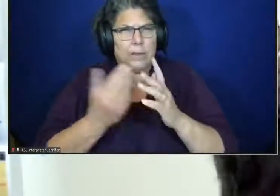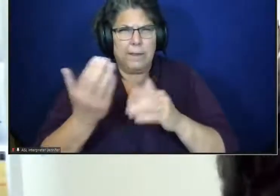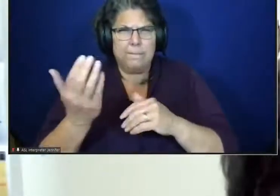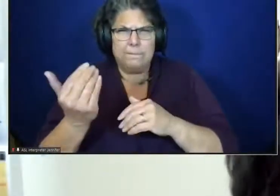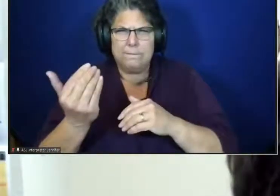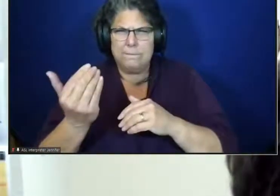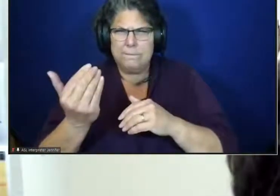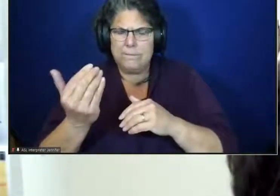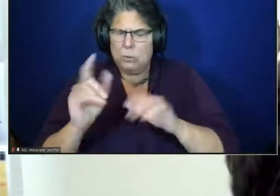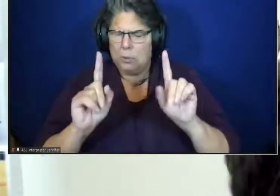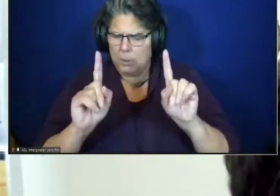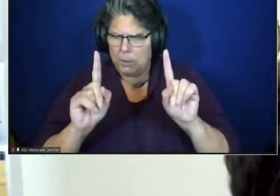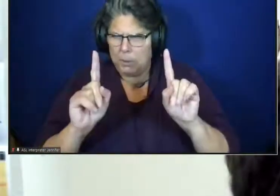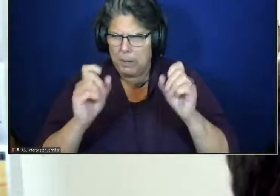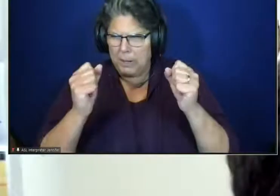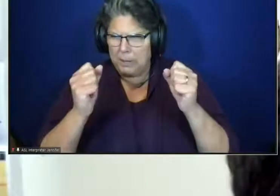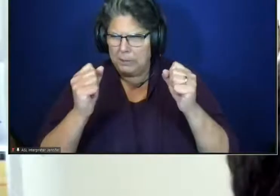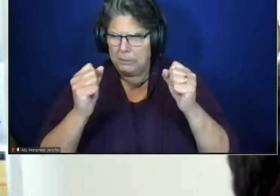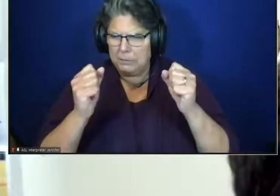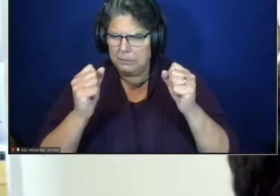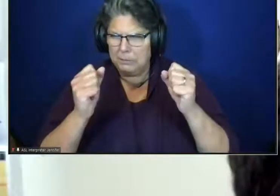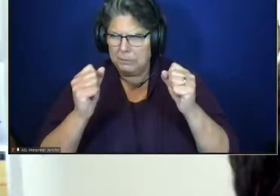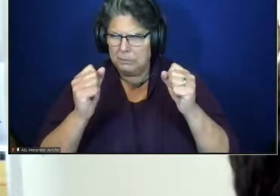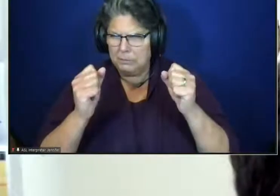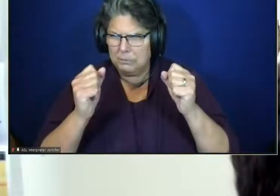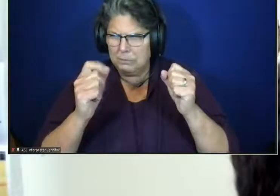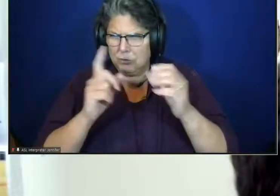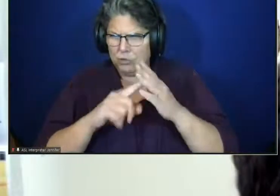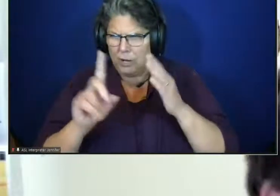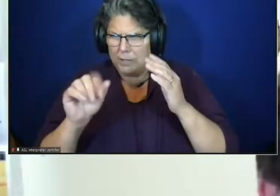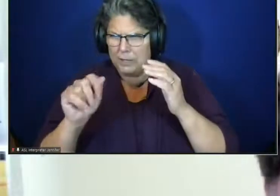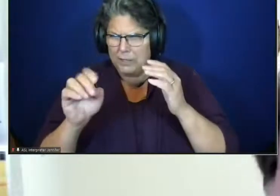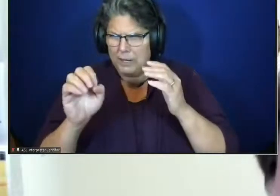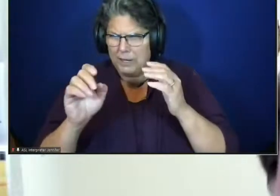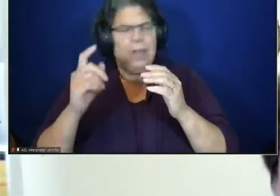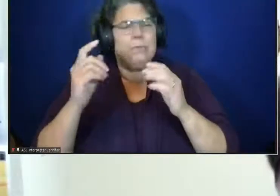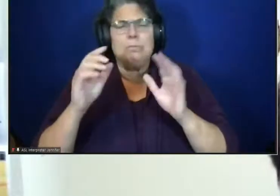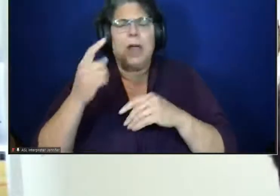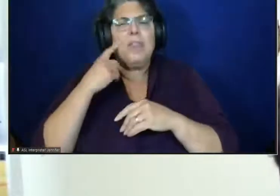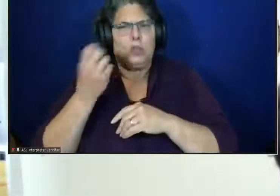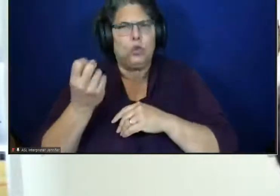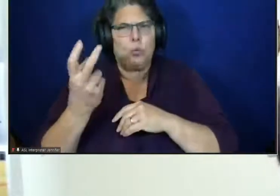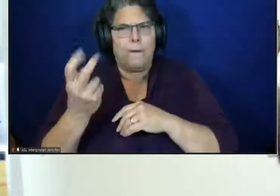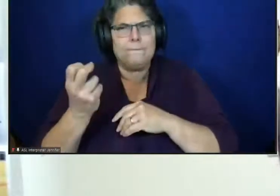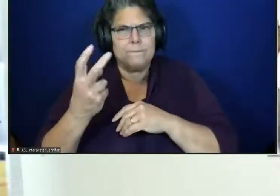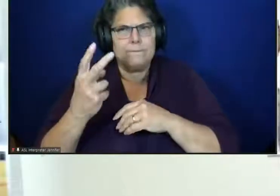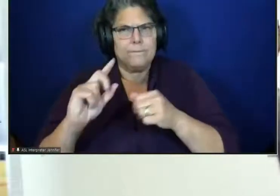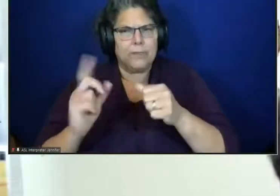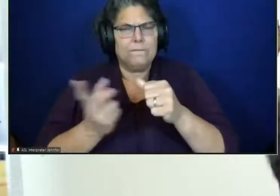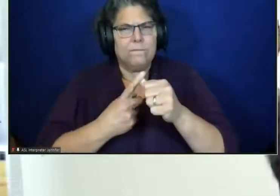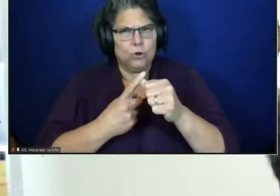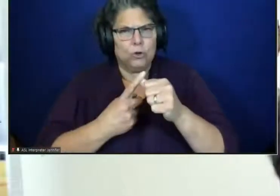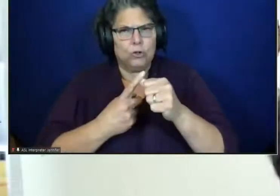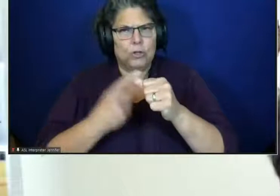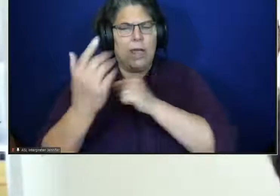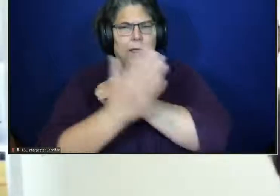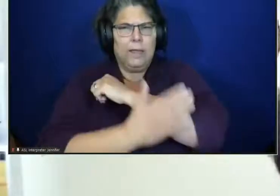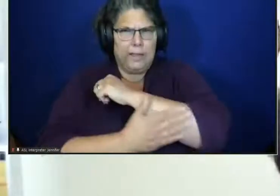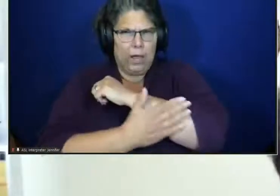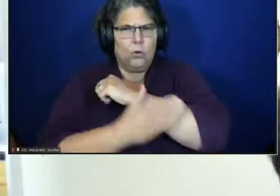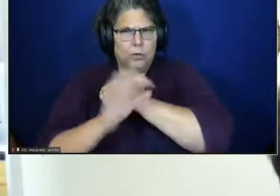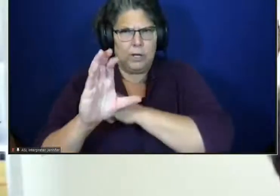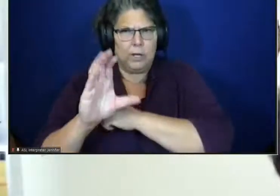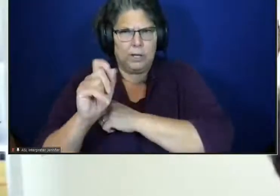or wait, let me just take a look at that. I believe it's on the 12th that we have our first county clinics